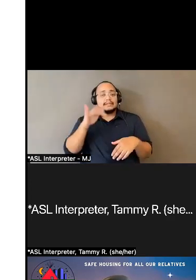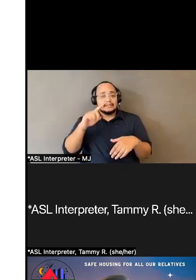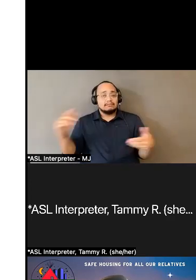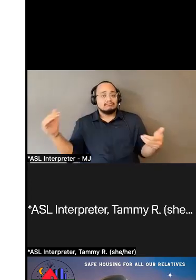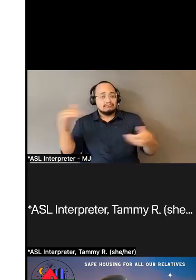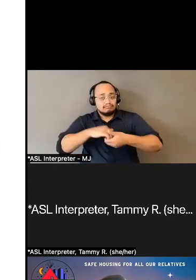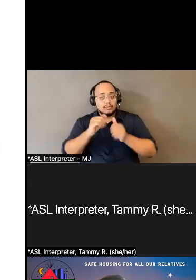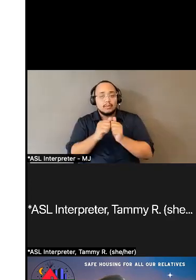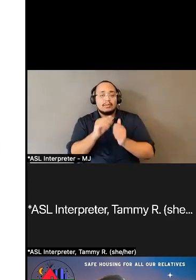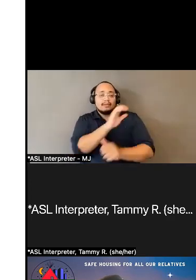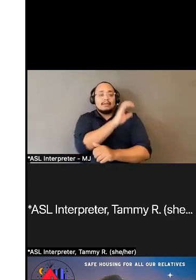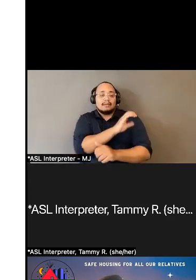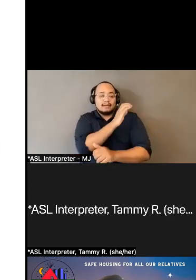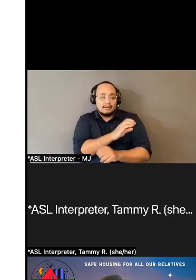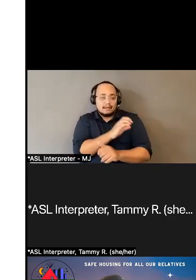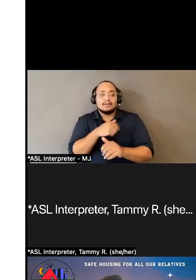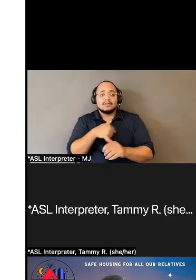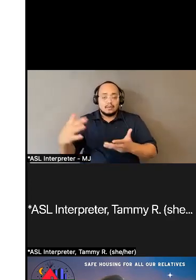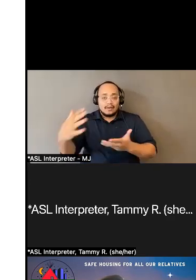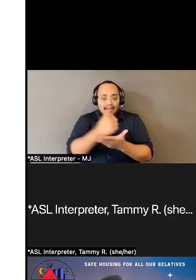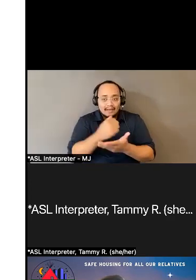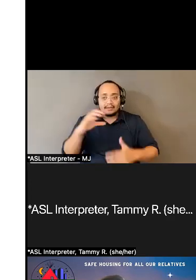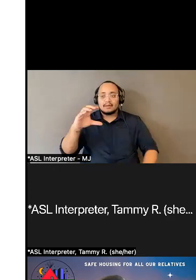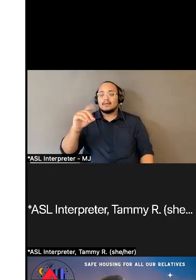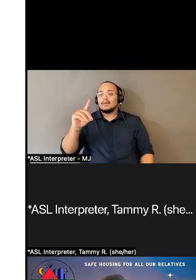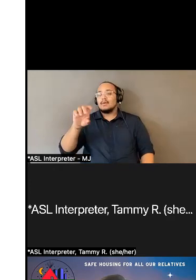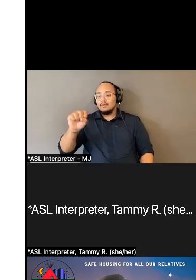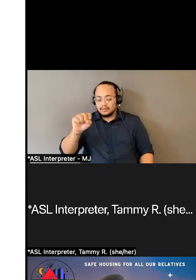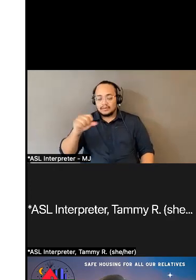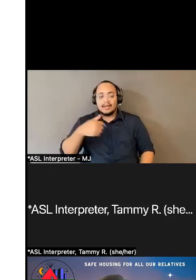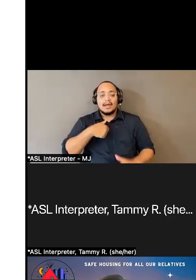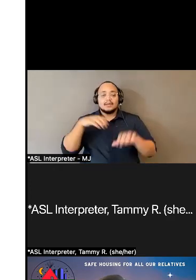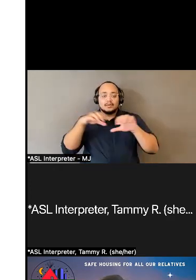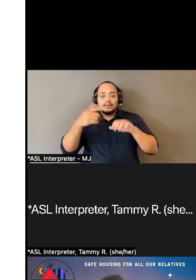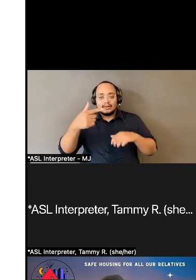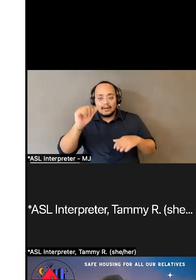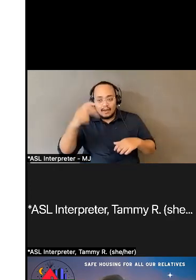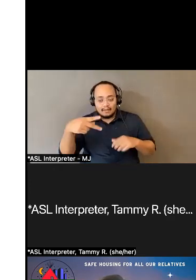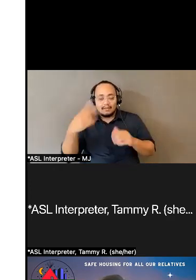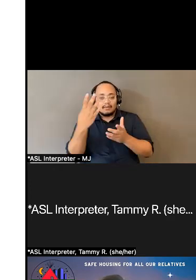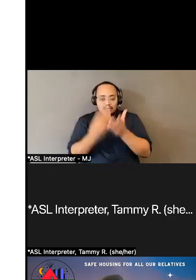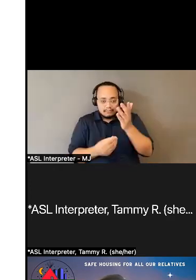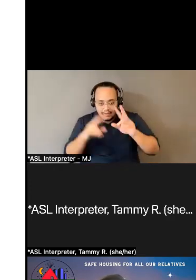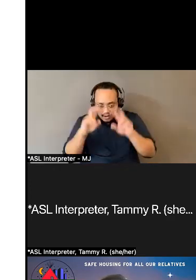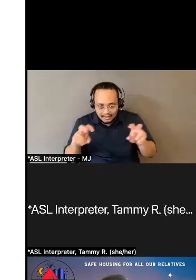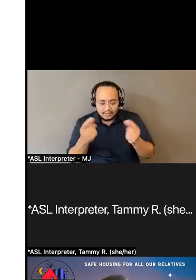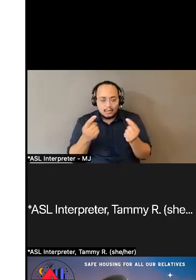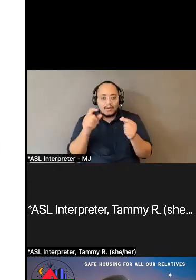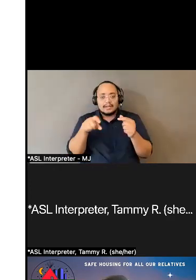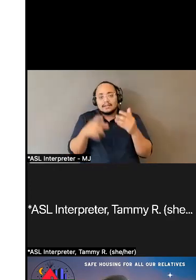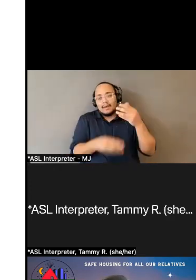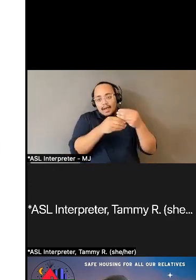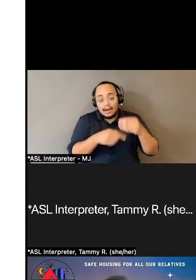clinic to go through, collect these codes and do a gaps analysis on what's needed in the codes, but also to look at